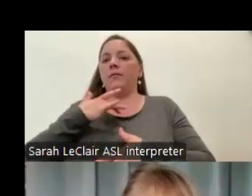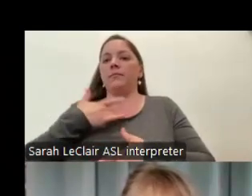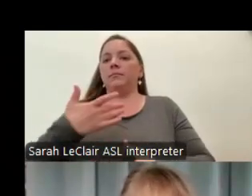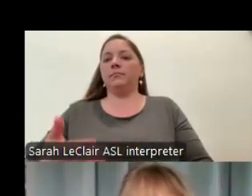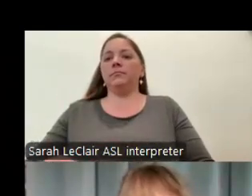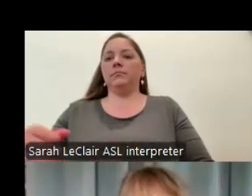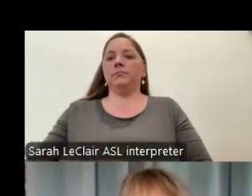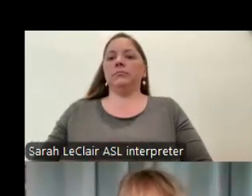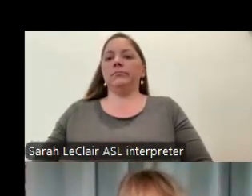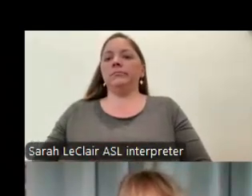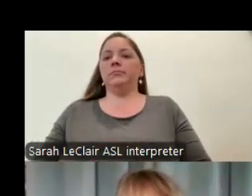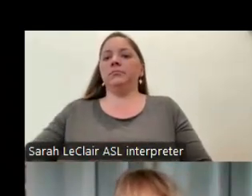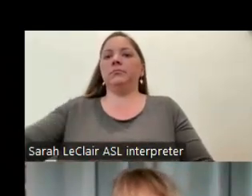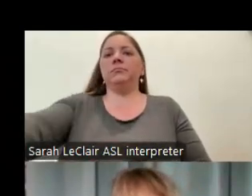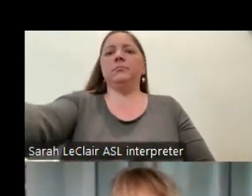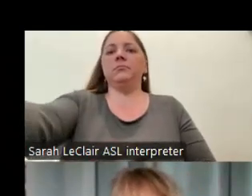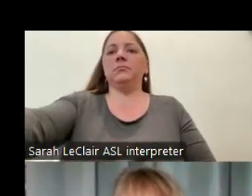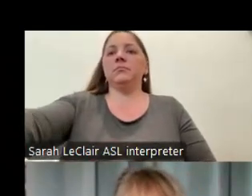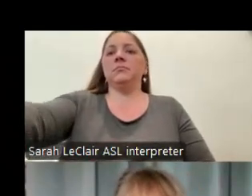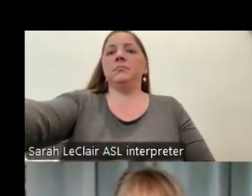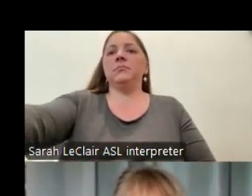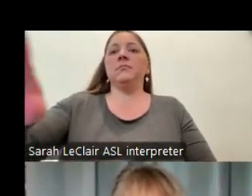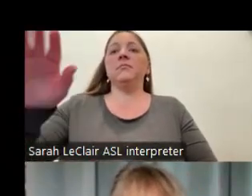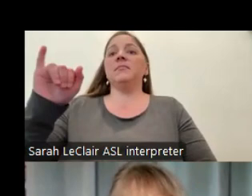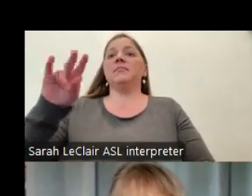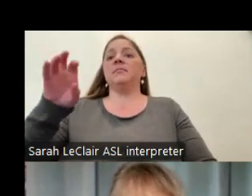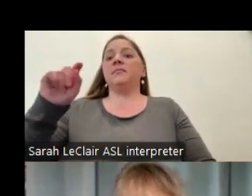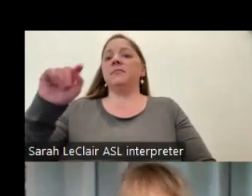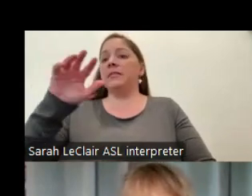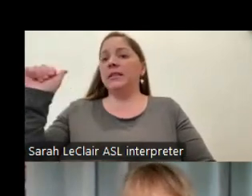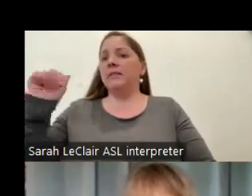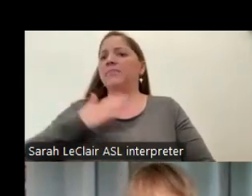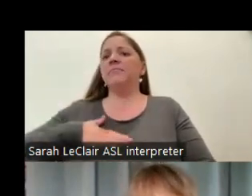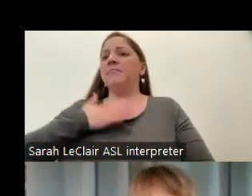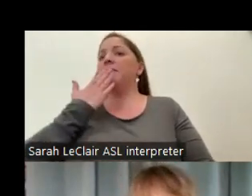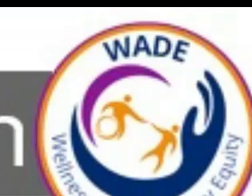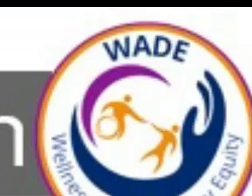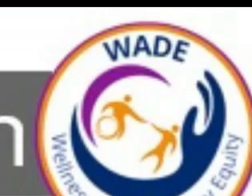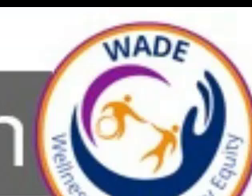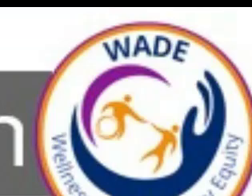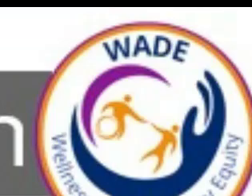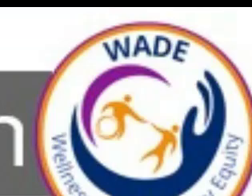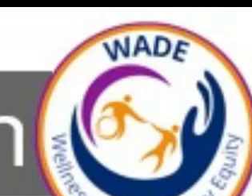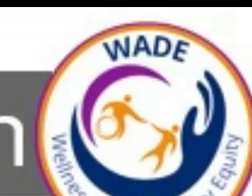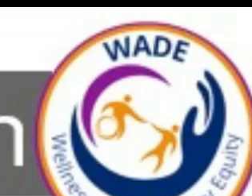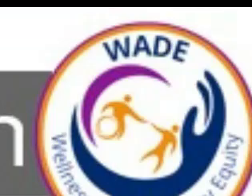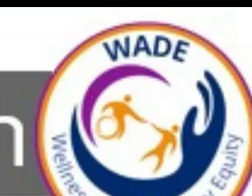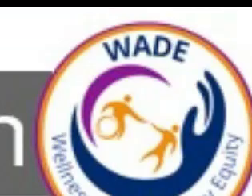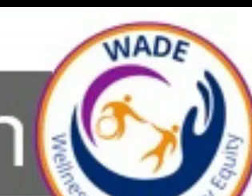opinion. Yvette has to leave. Thank you, Yvette. It was so great to see you. Appreciate it.